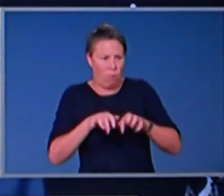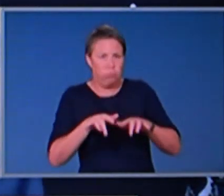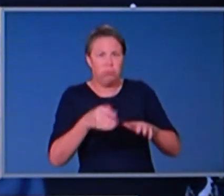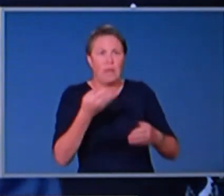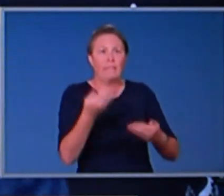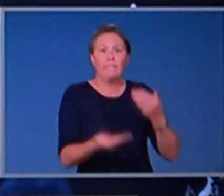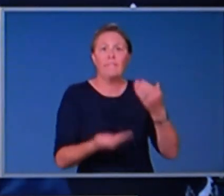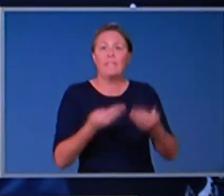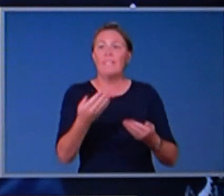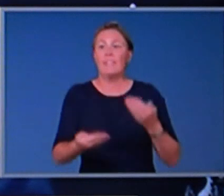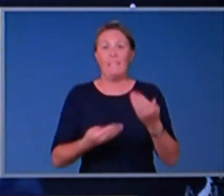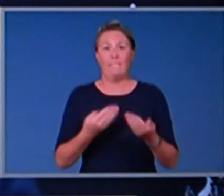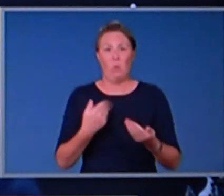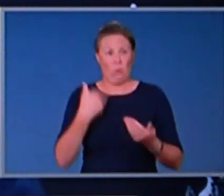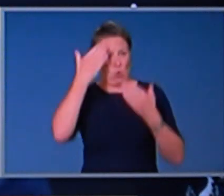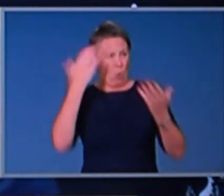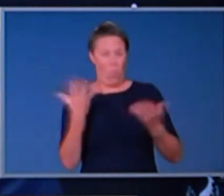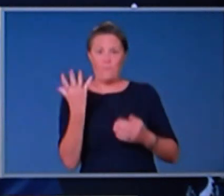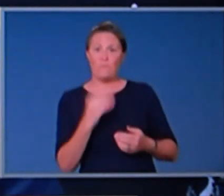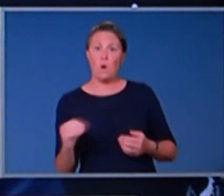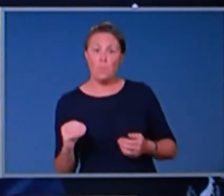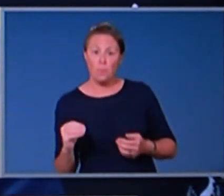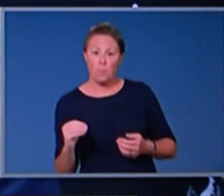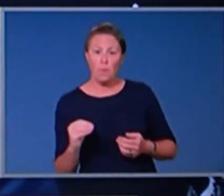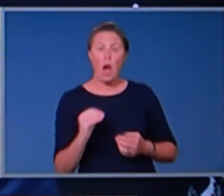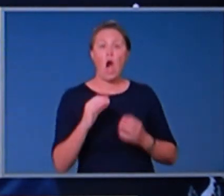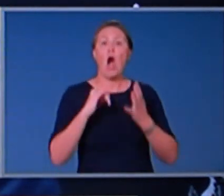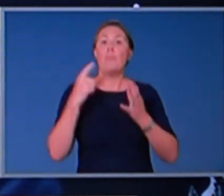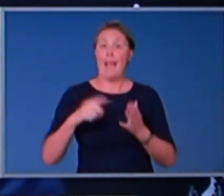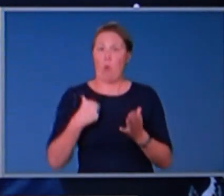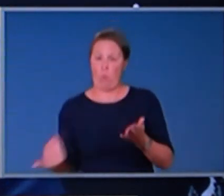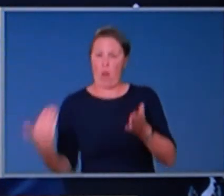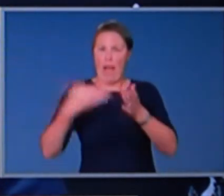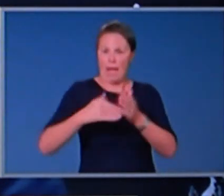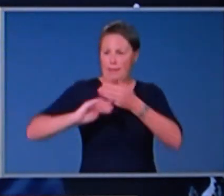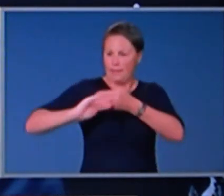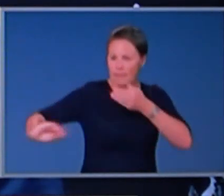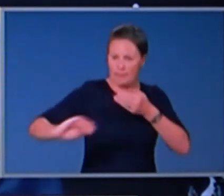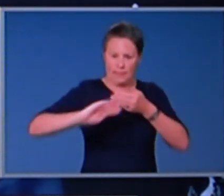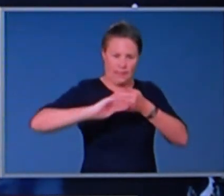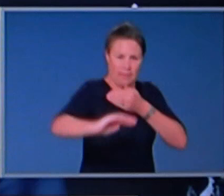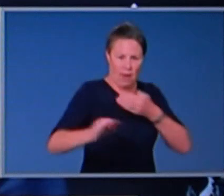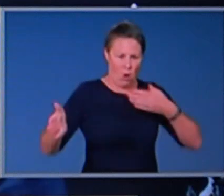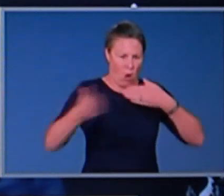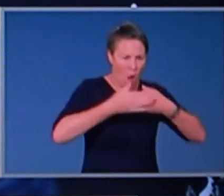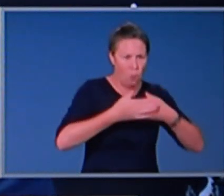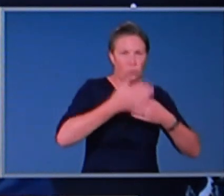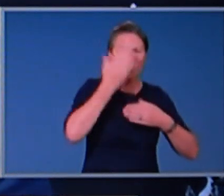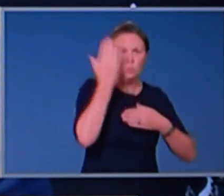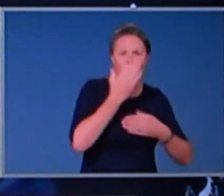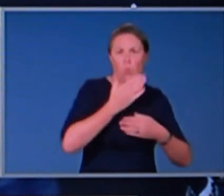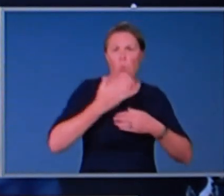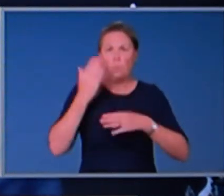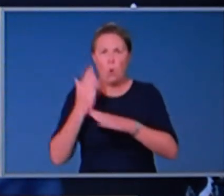further flattening after those distancing measures were introduced, particularly in New South Wales and Victoria, but it was below 1. But we were starting